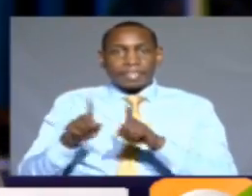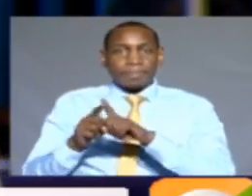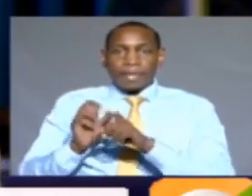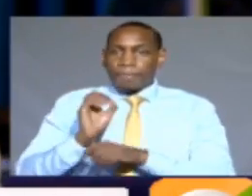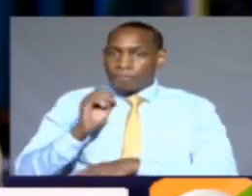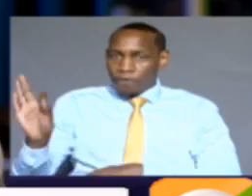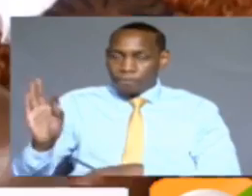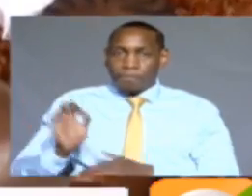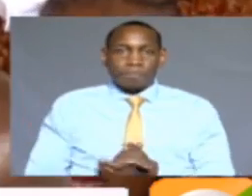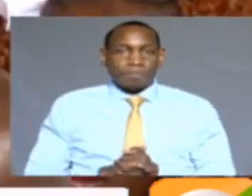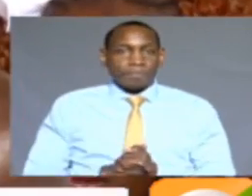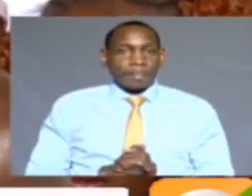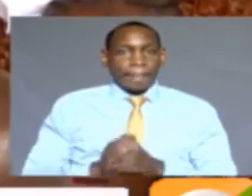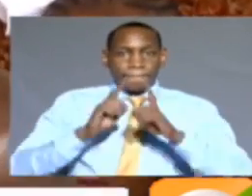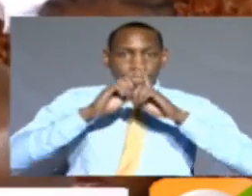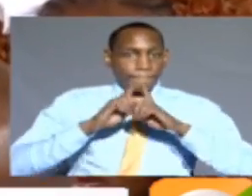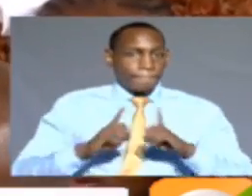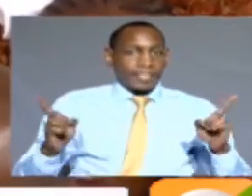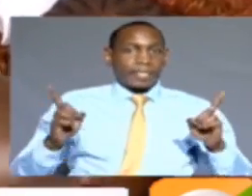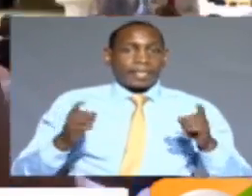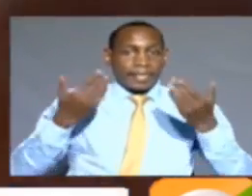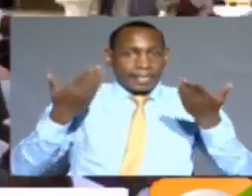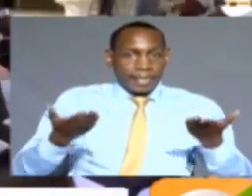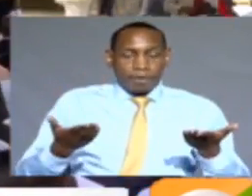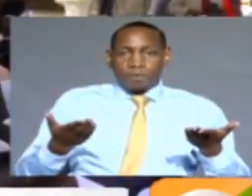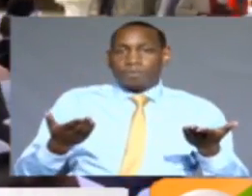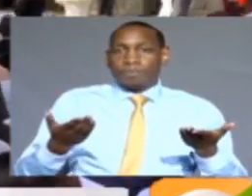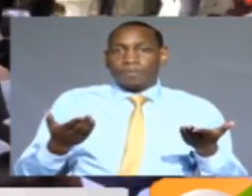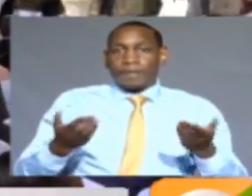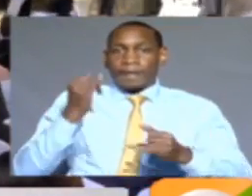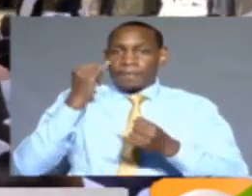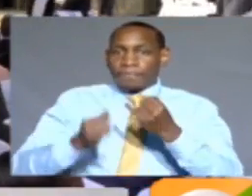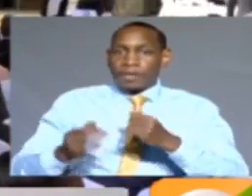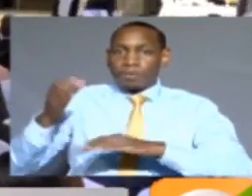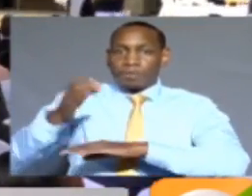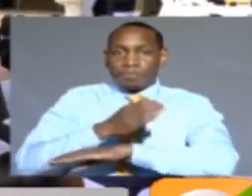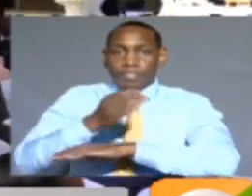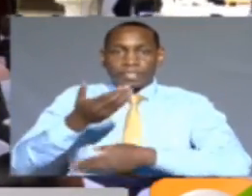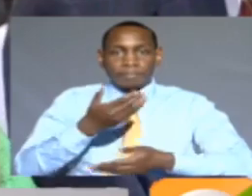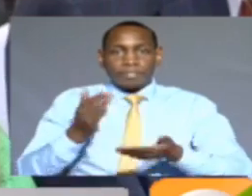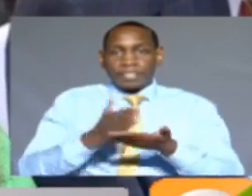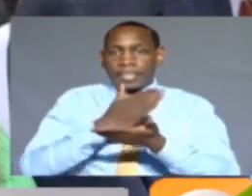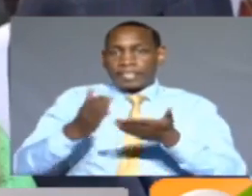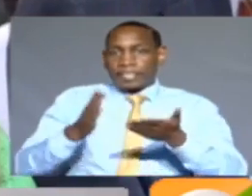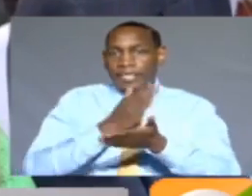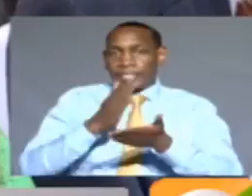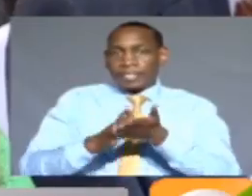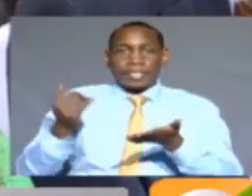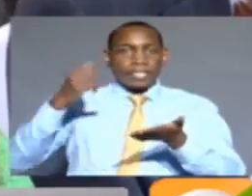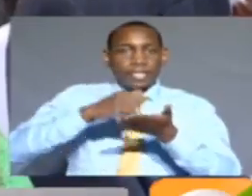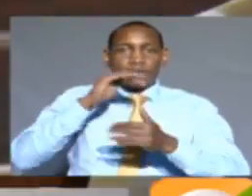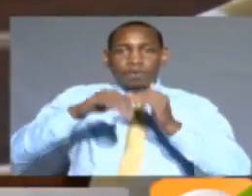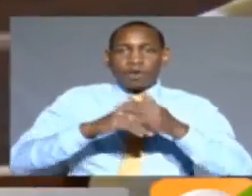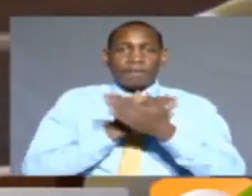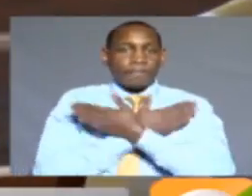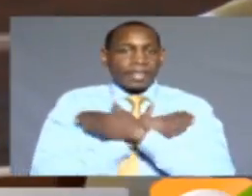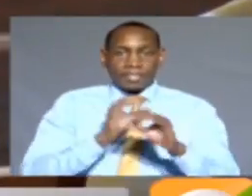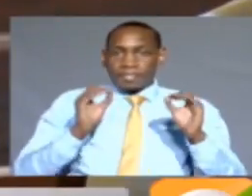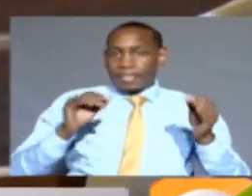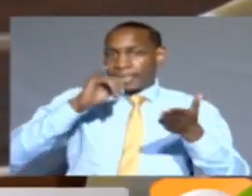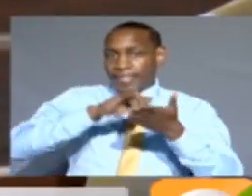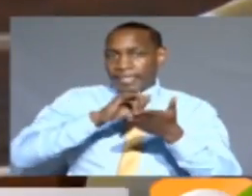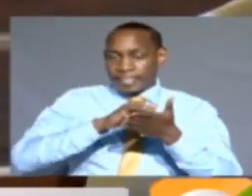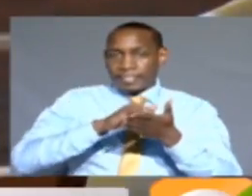again and I'll blow it. However, it appears that the last drink he got to share during his last moment did not include all his friends.